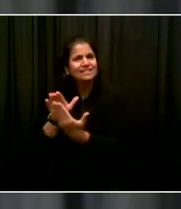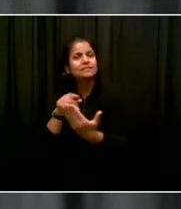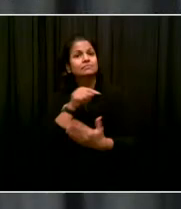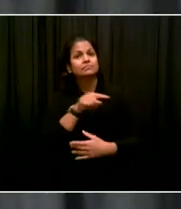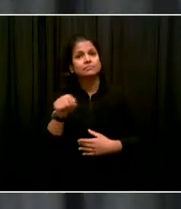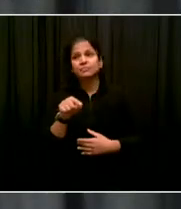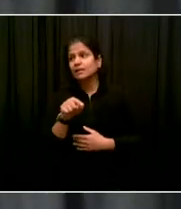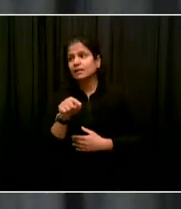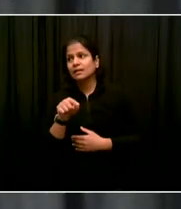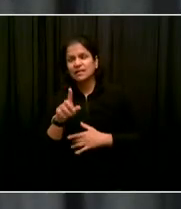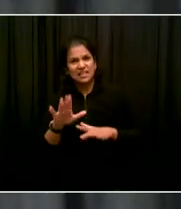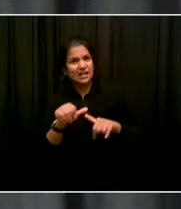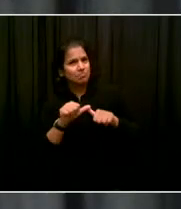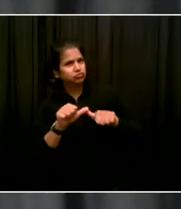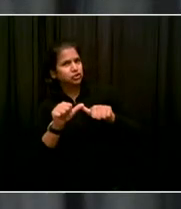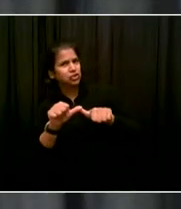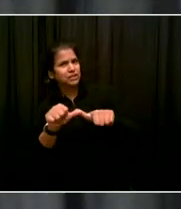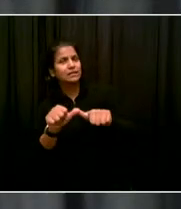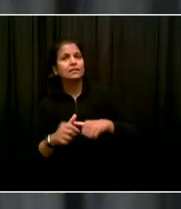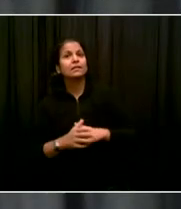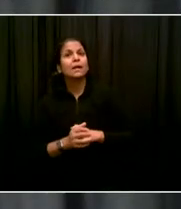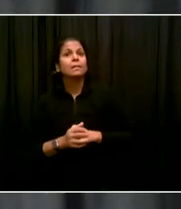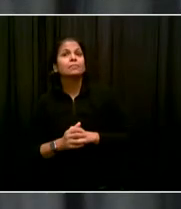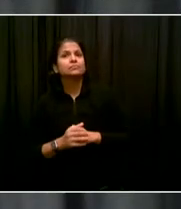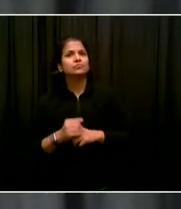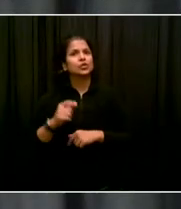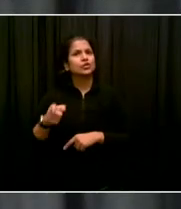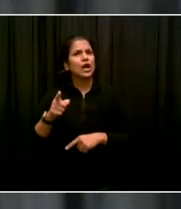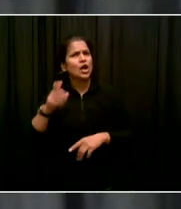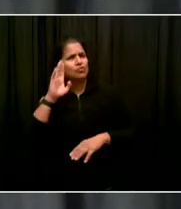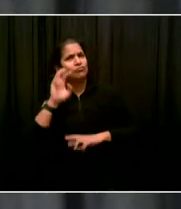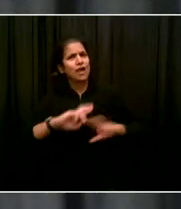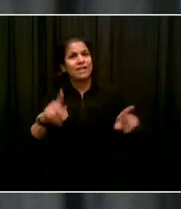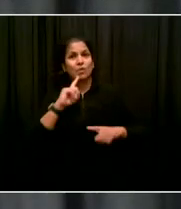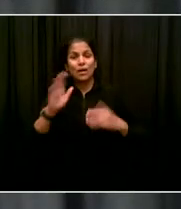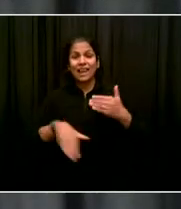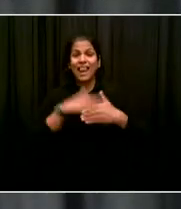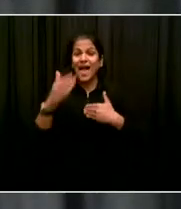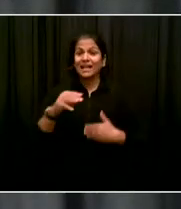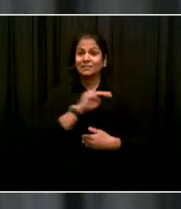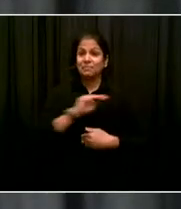to brother man. But for me,